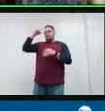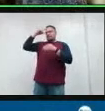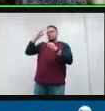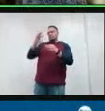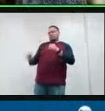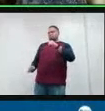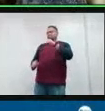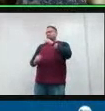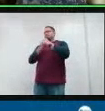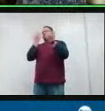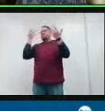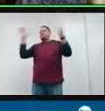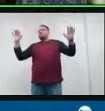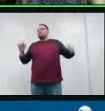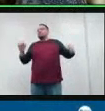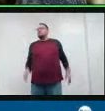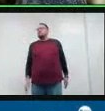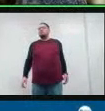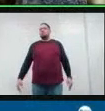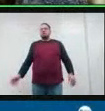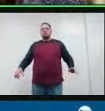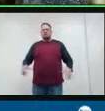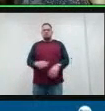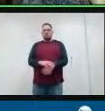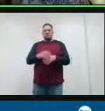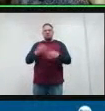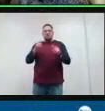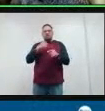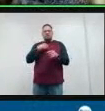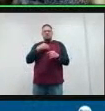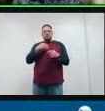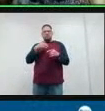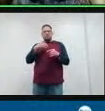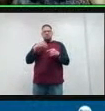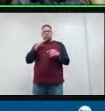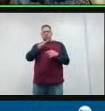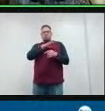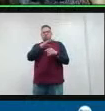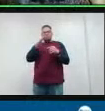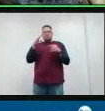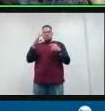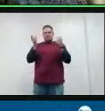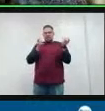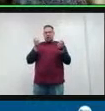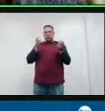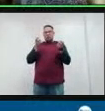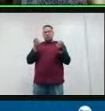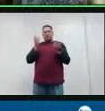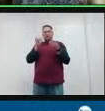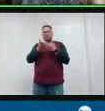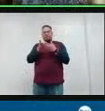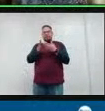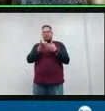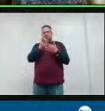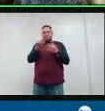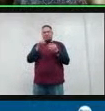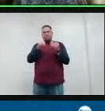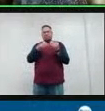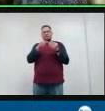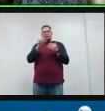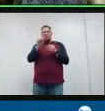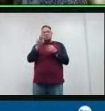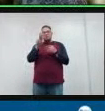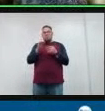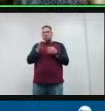stands without, at least when I was on the board chair, when it came to the question of SROs, I didn't decide the